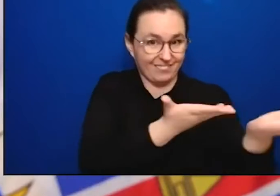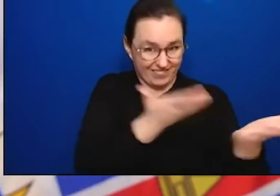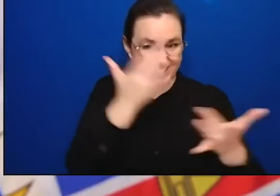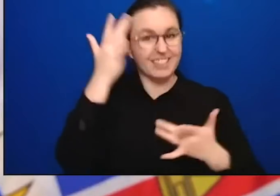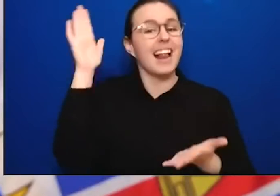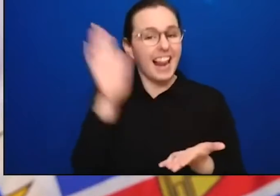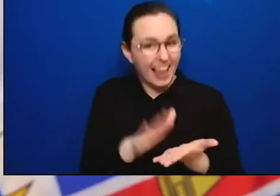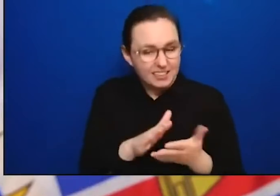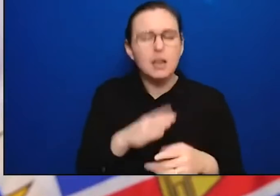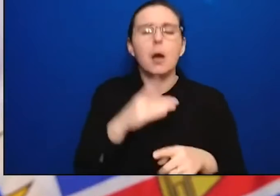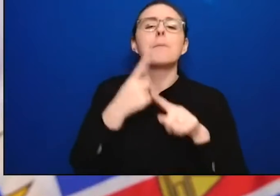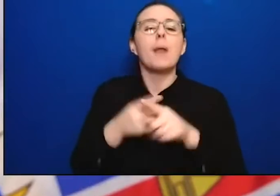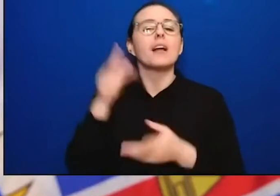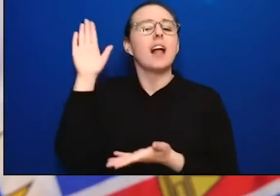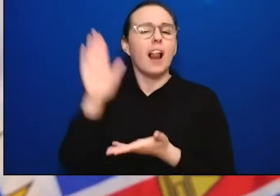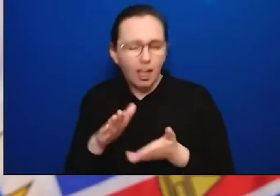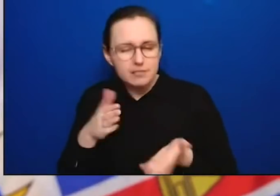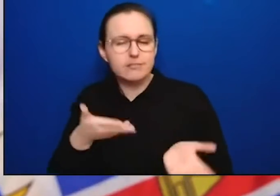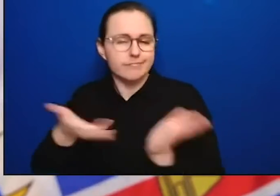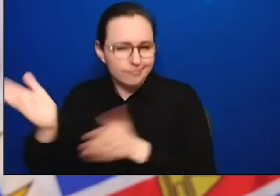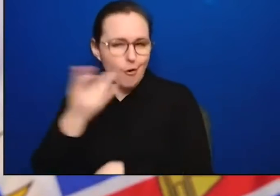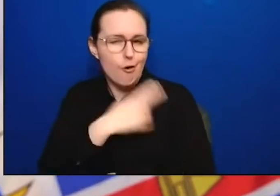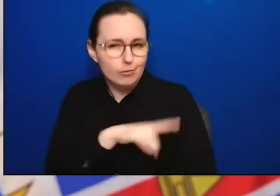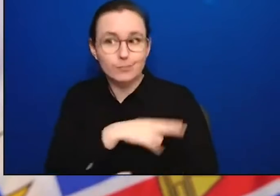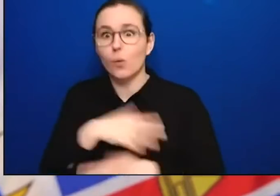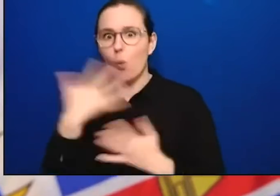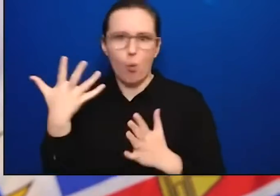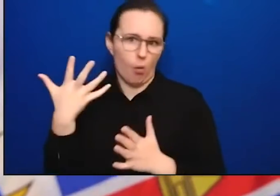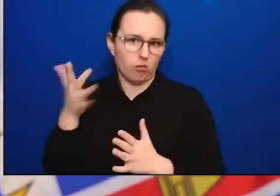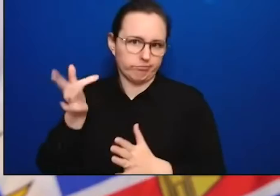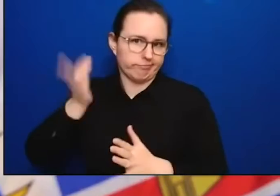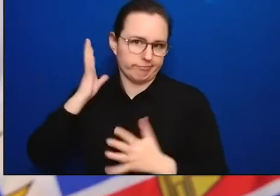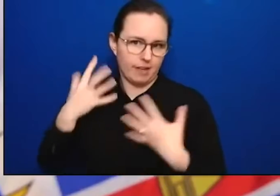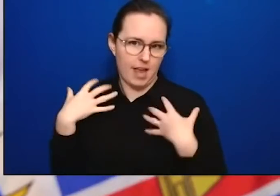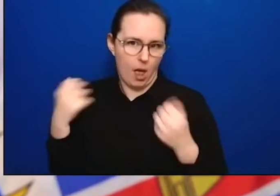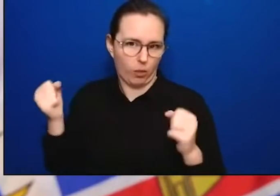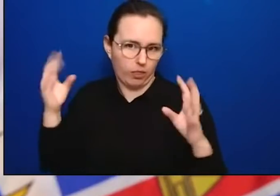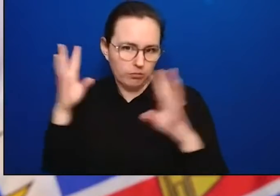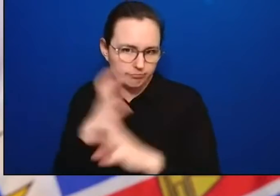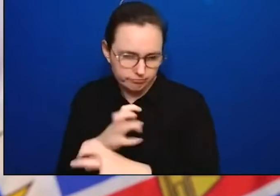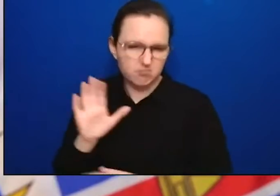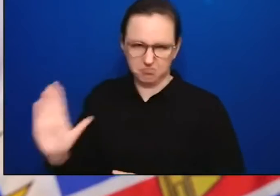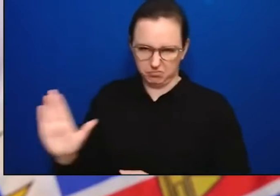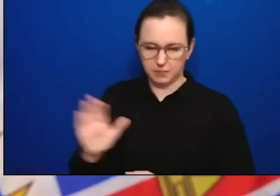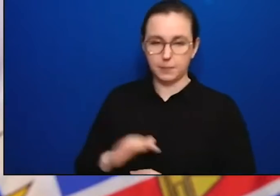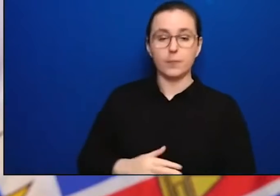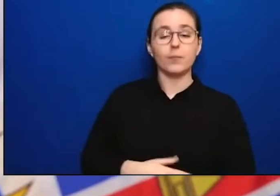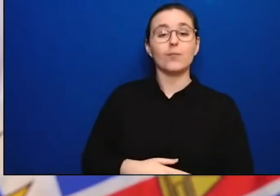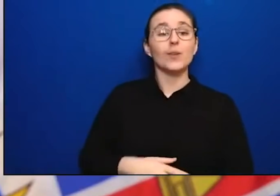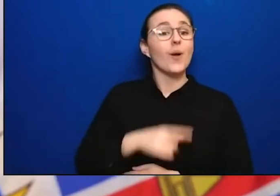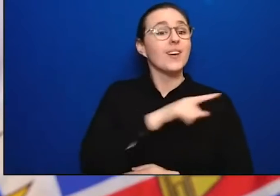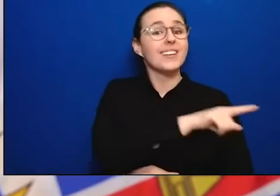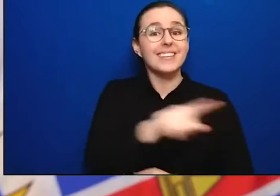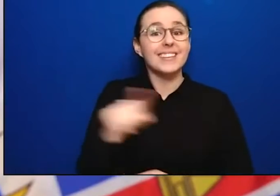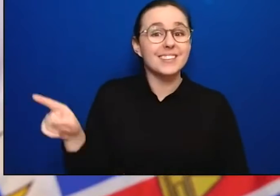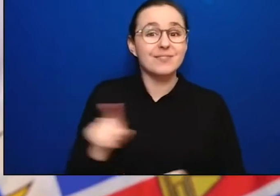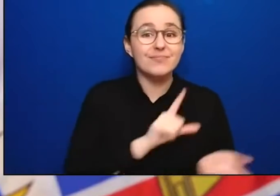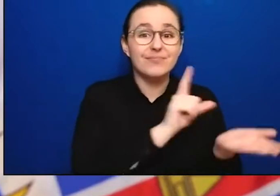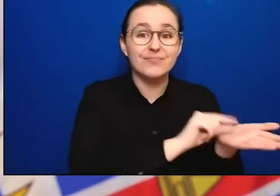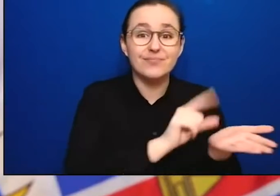are closest to you and your risk of contracting it yourselves. We do know,